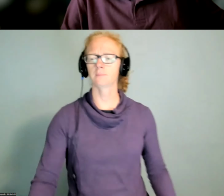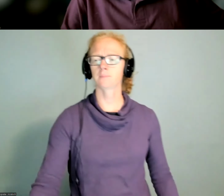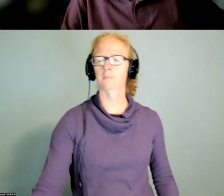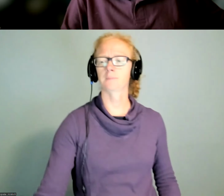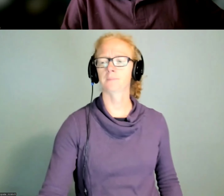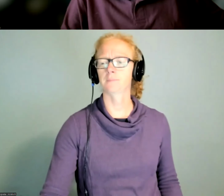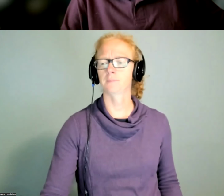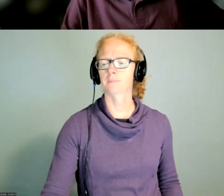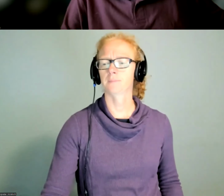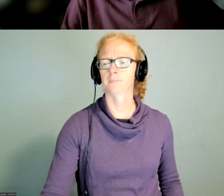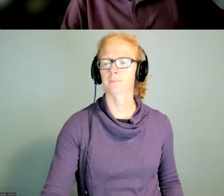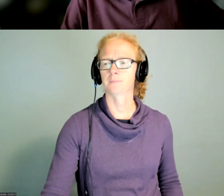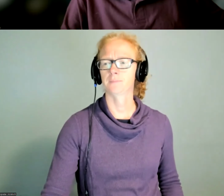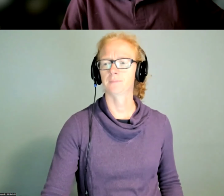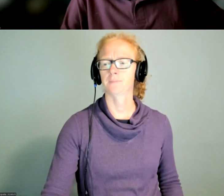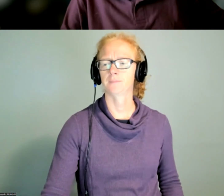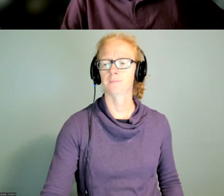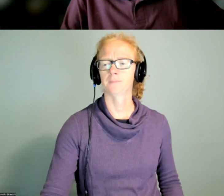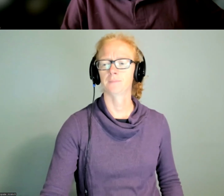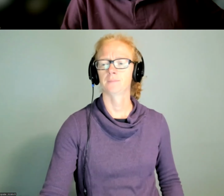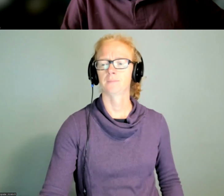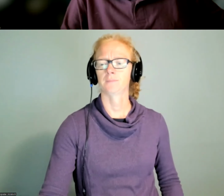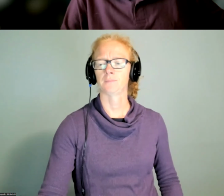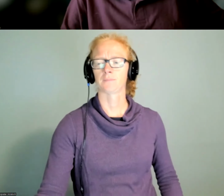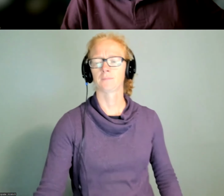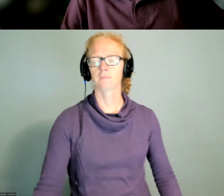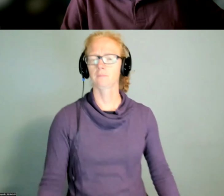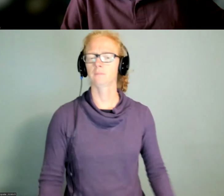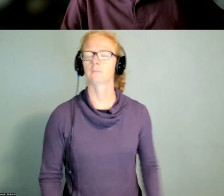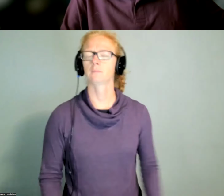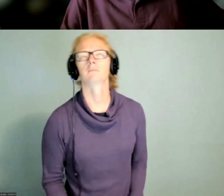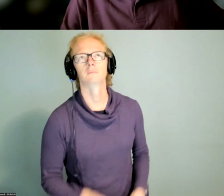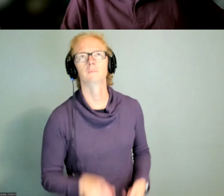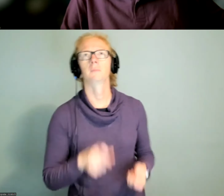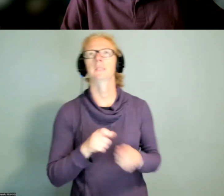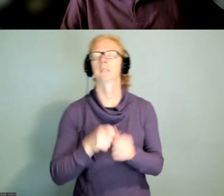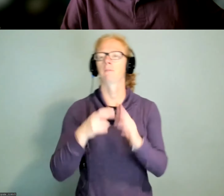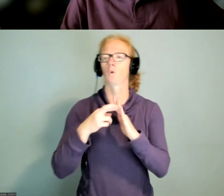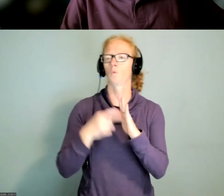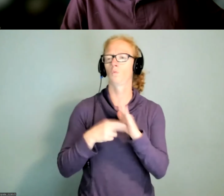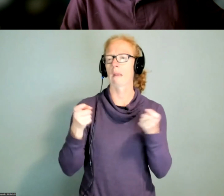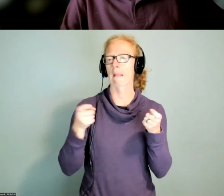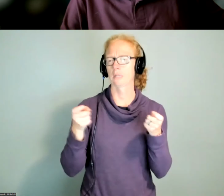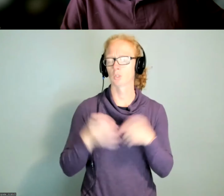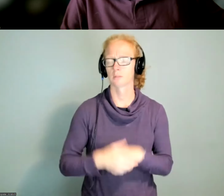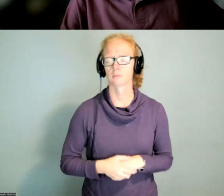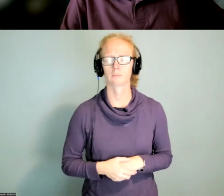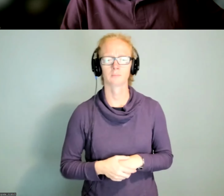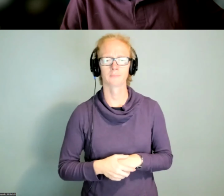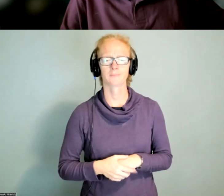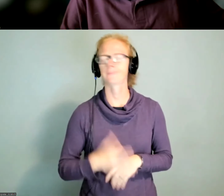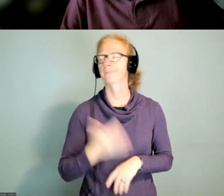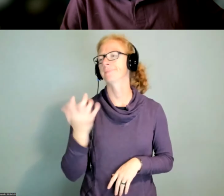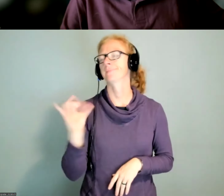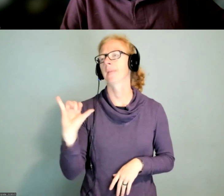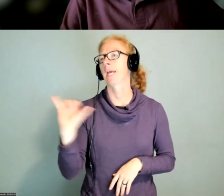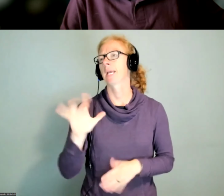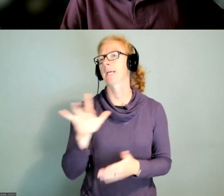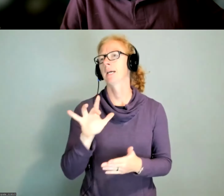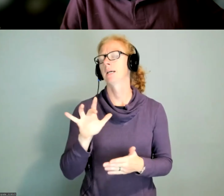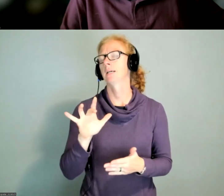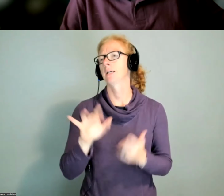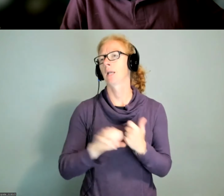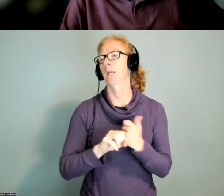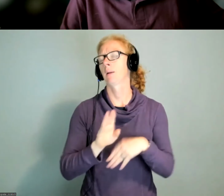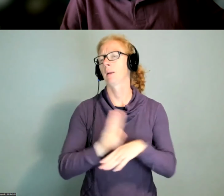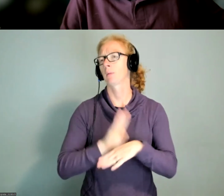it only did rely on regulation. So say, there was a retail commercial center that didn't